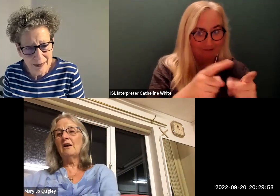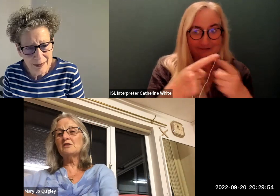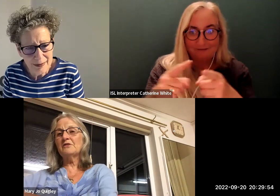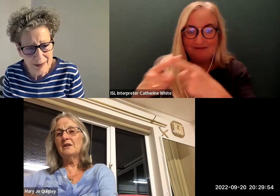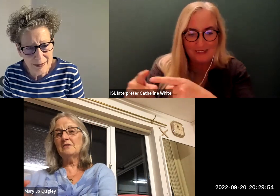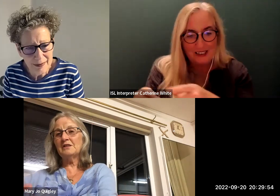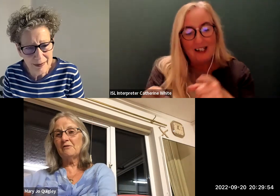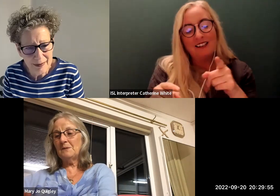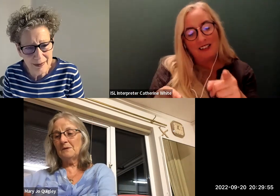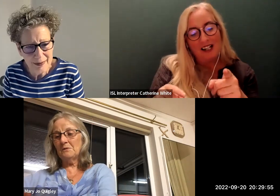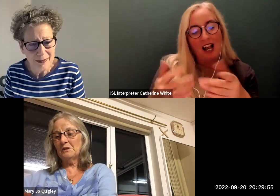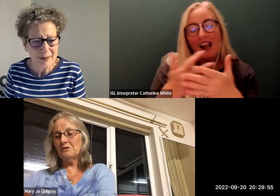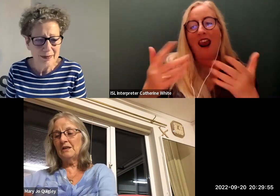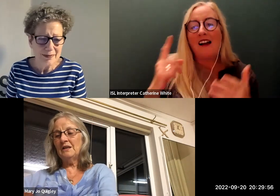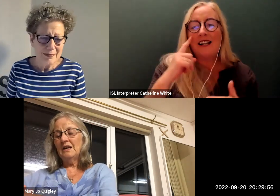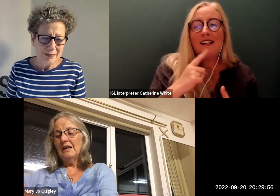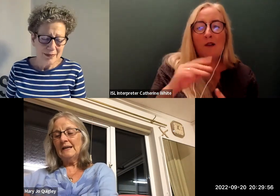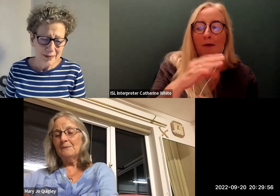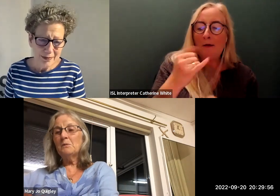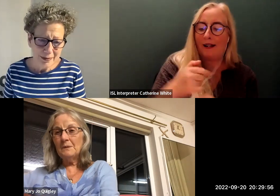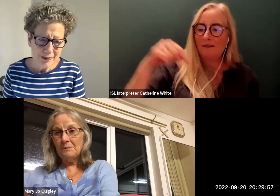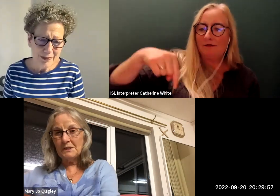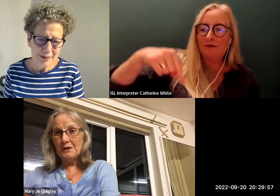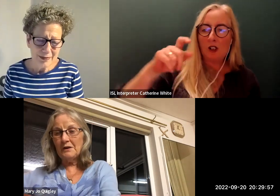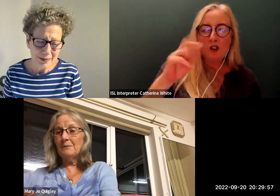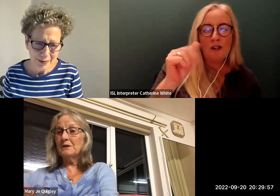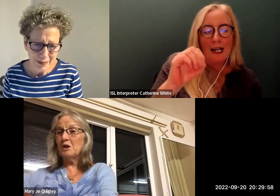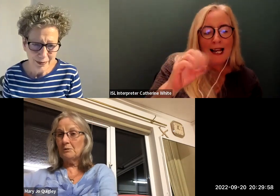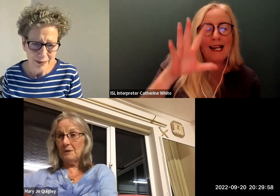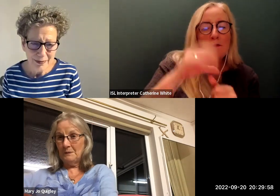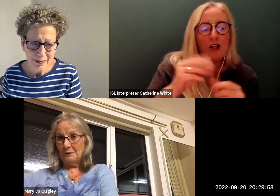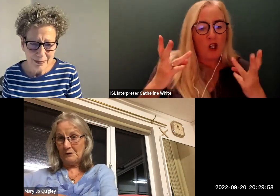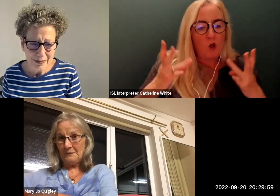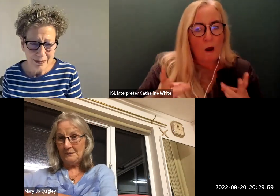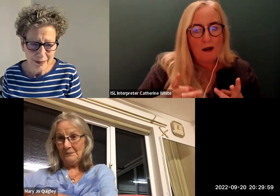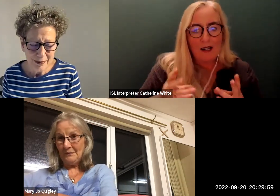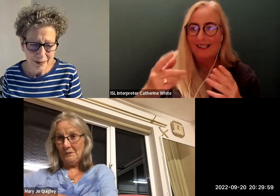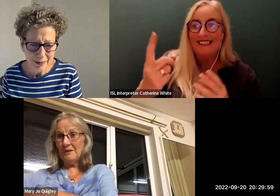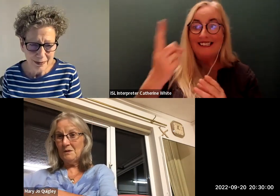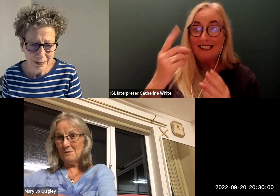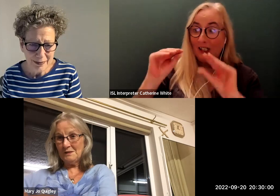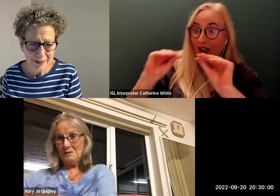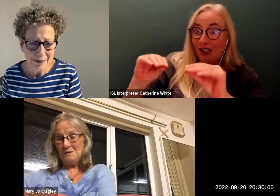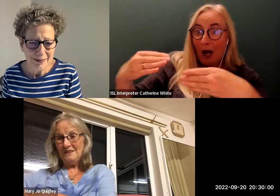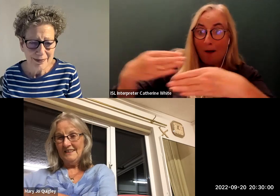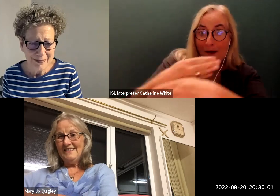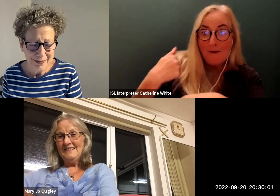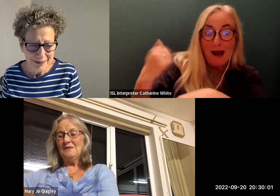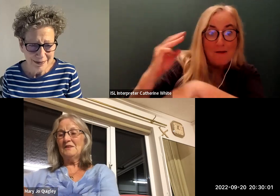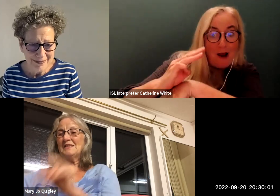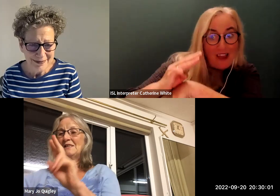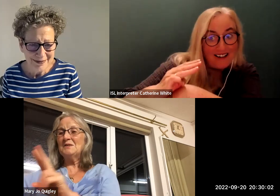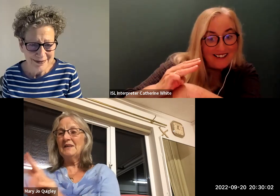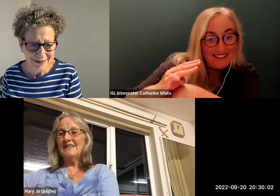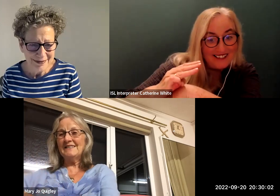see a lot of the deaf people that were in Tralee, the women particularly, had been taught by my mother when they were in school. So